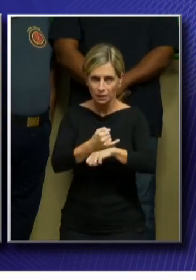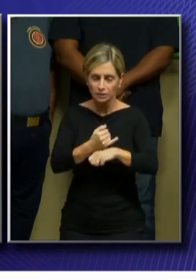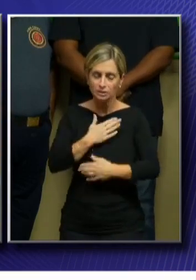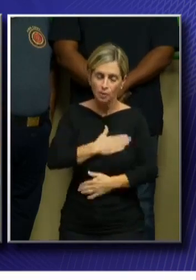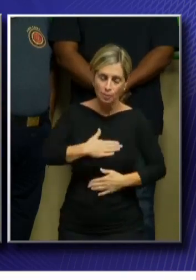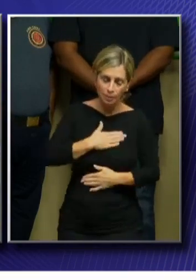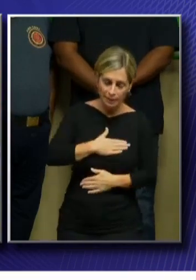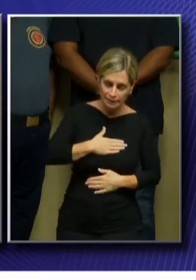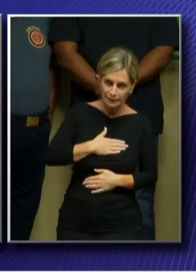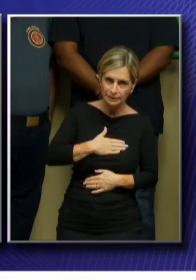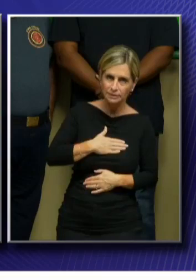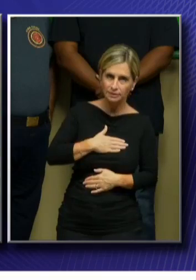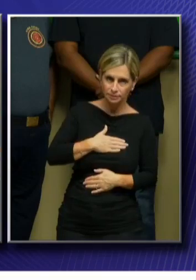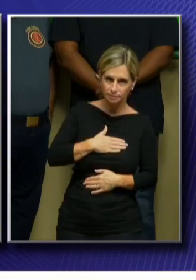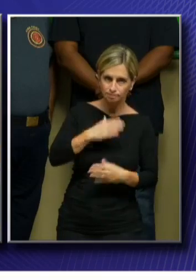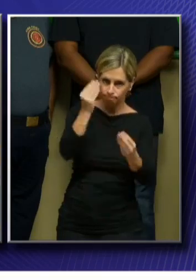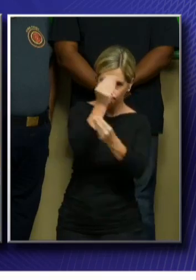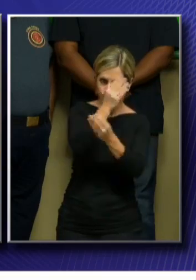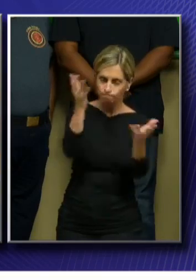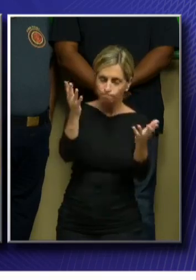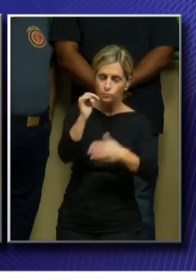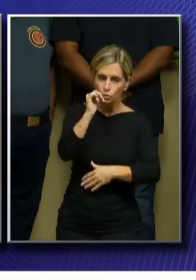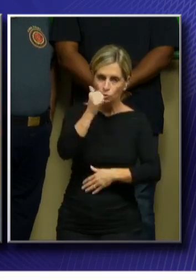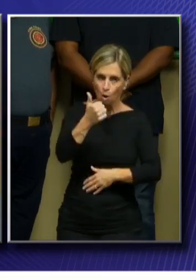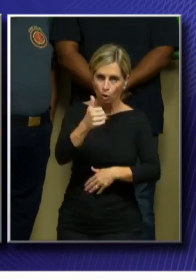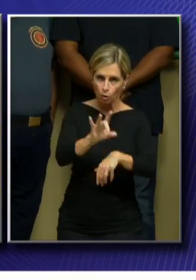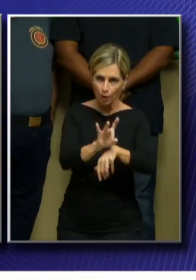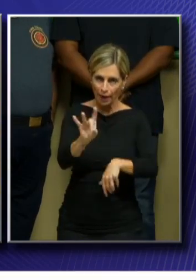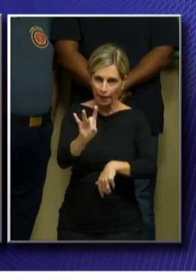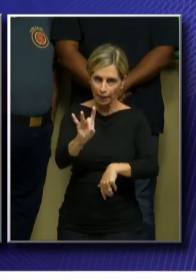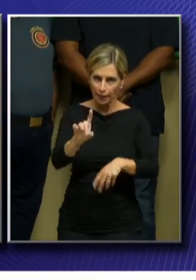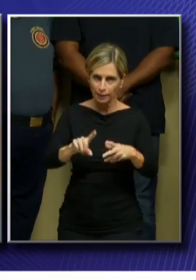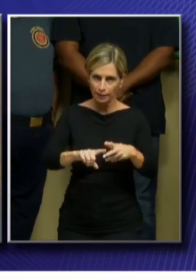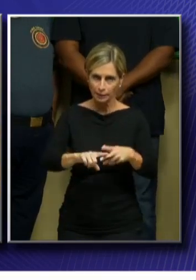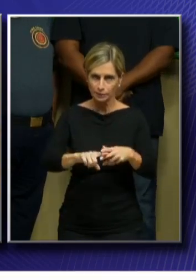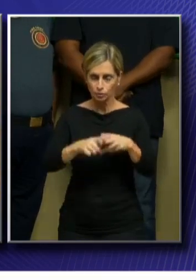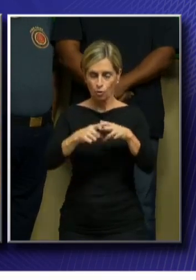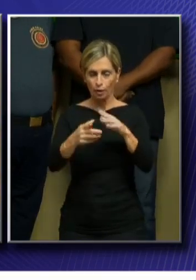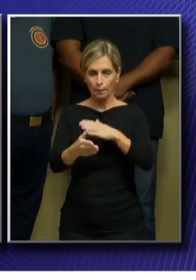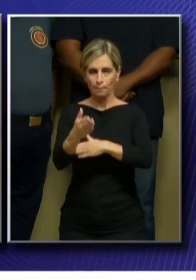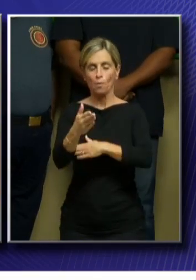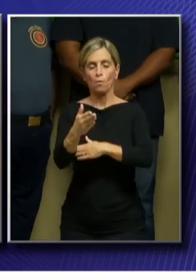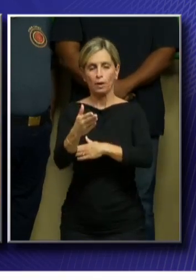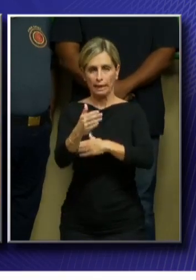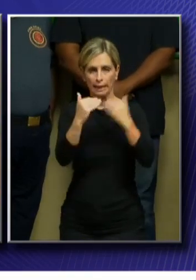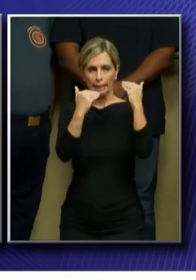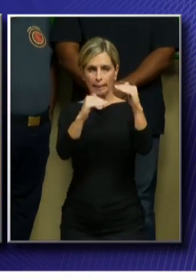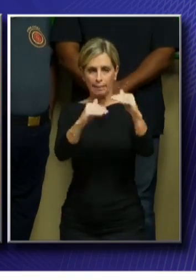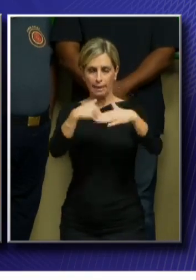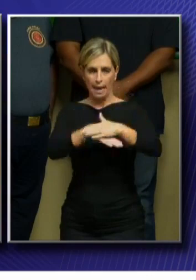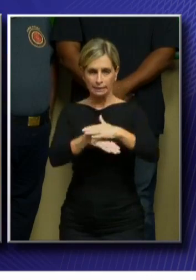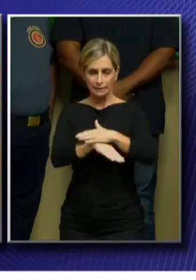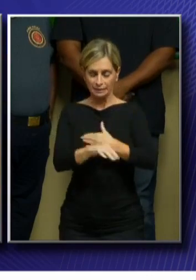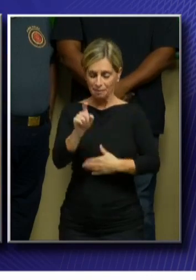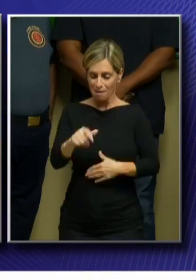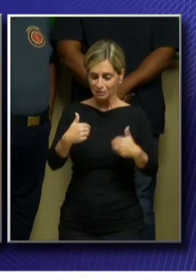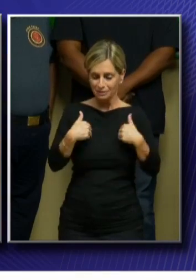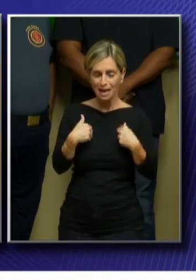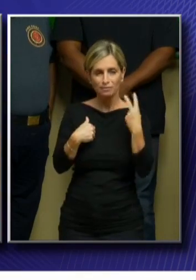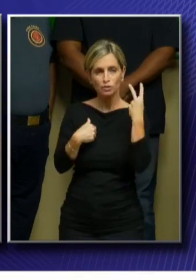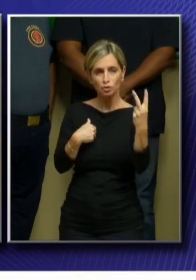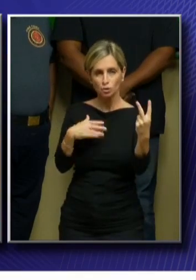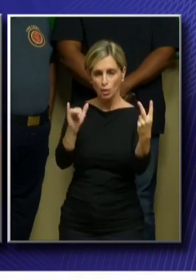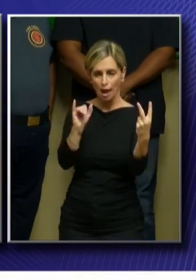a.m. we're going to limit access. You must have two forms of documentation to get back on the island, proving that you